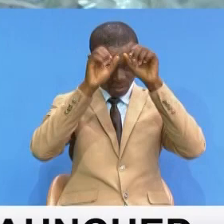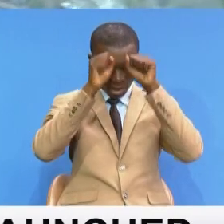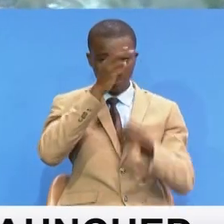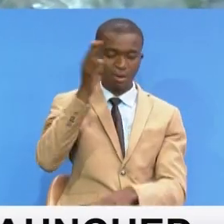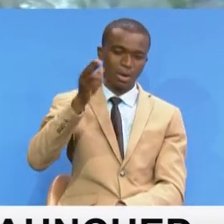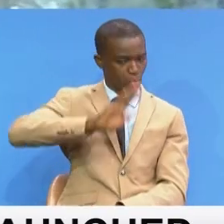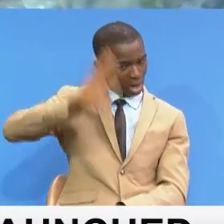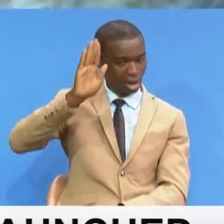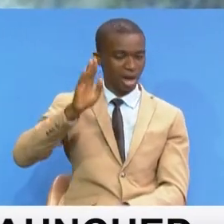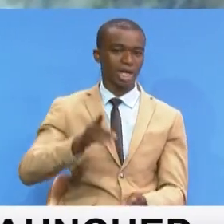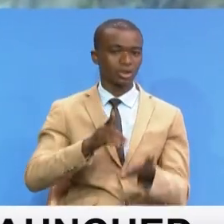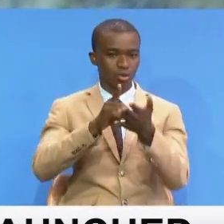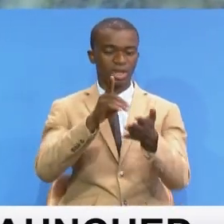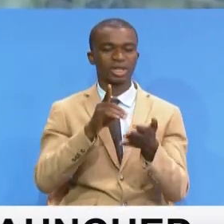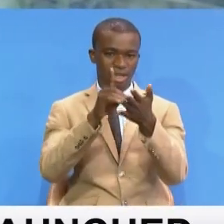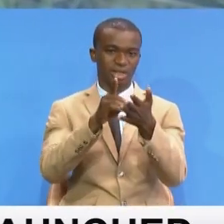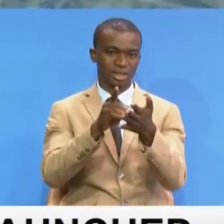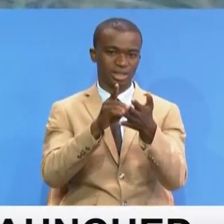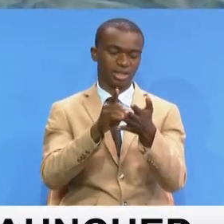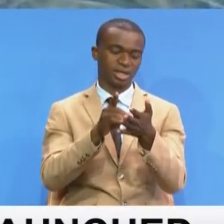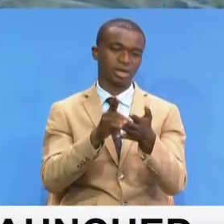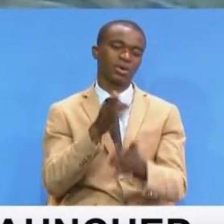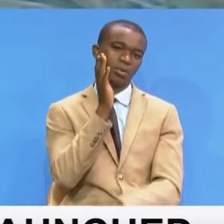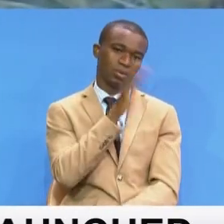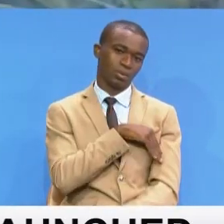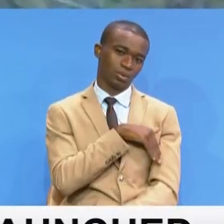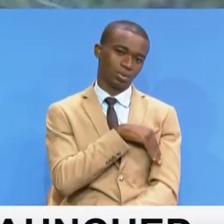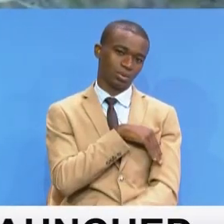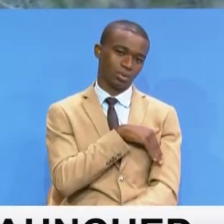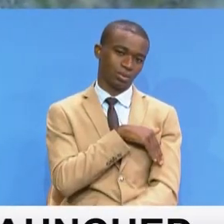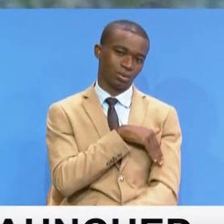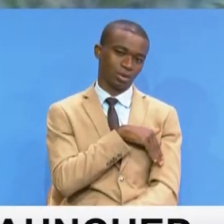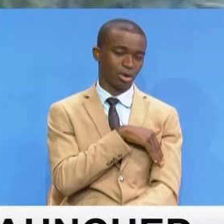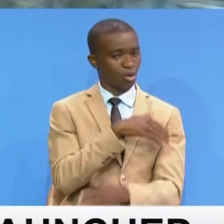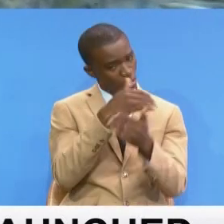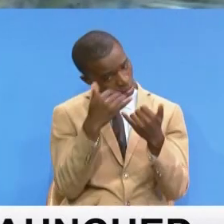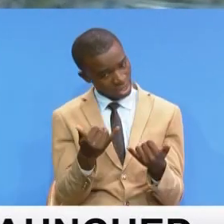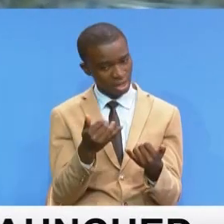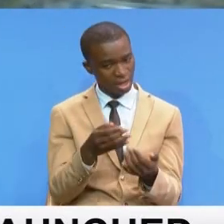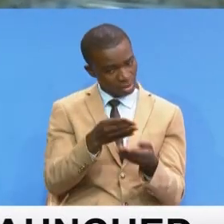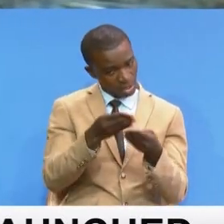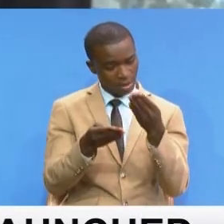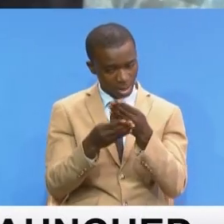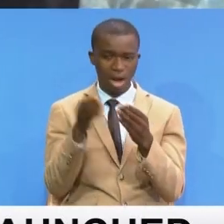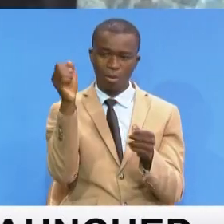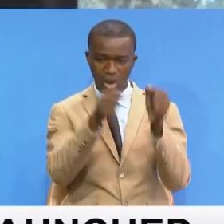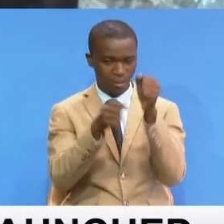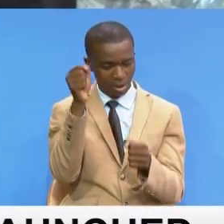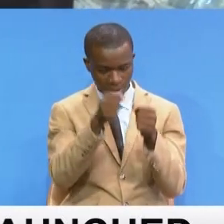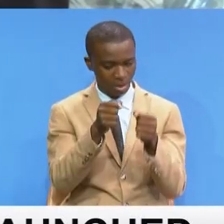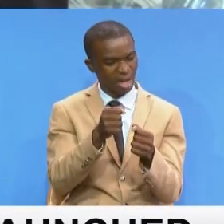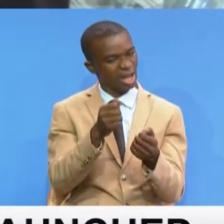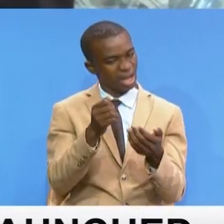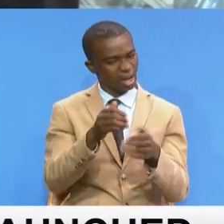Boarding Secondary School in Chieftainess Kawaza's chiefdom in Kapoche constituents, for her contribution to the fight against early